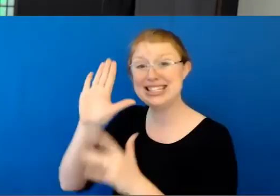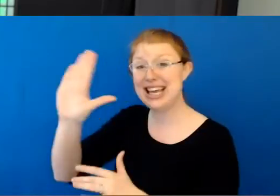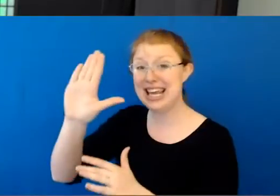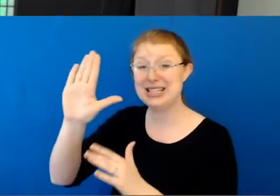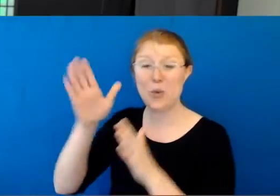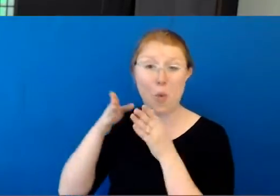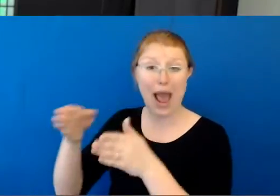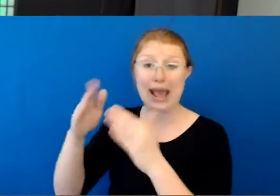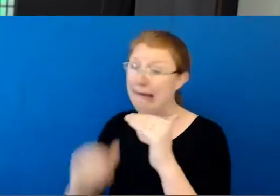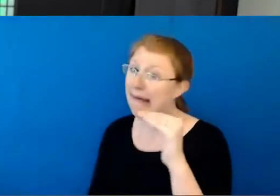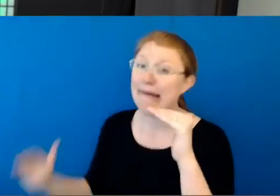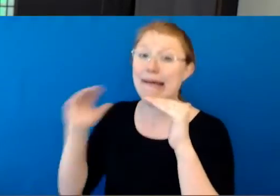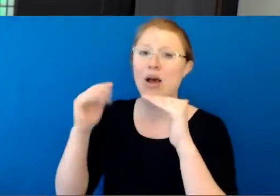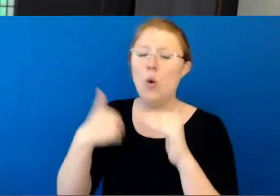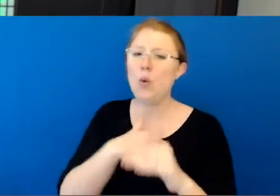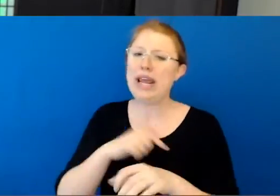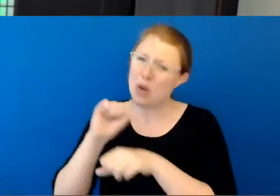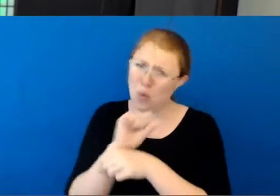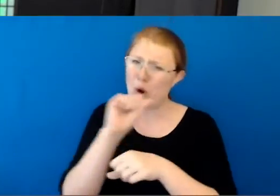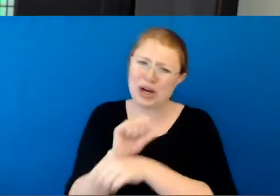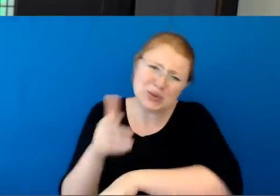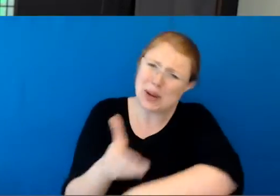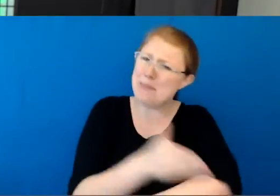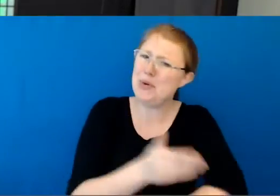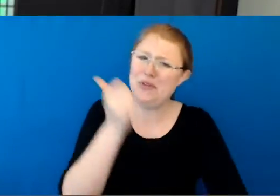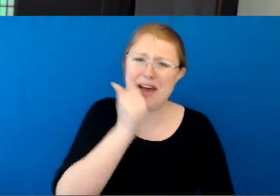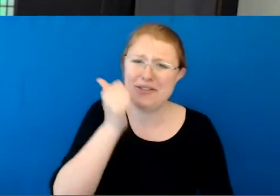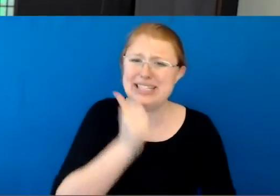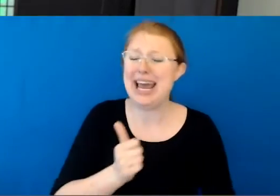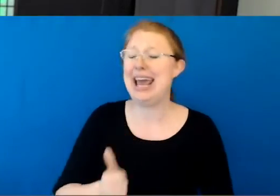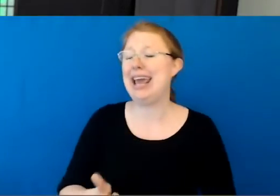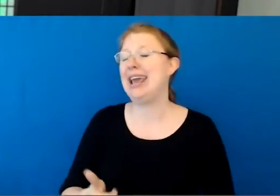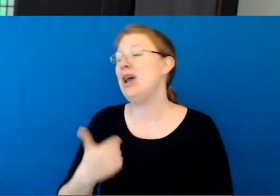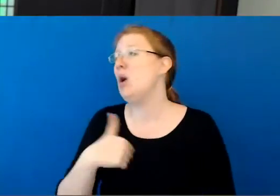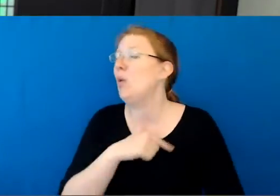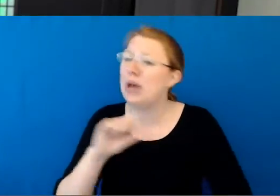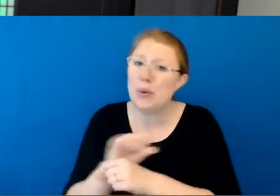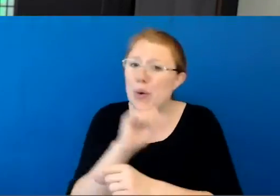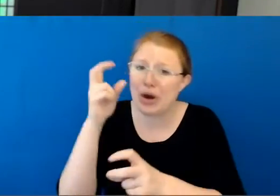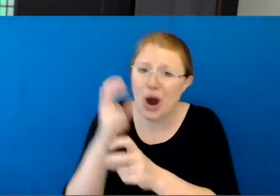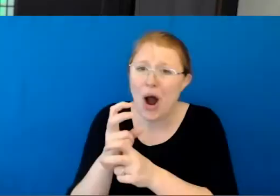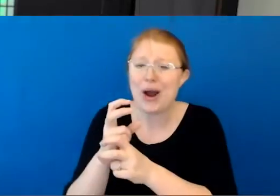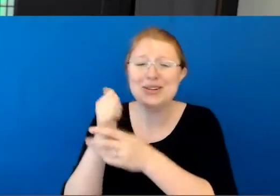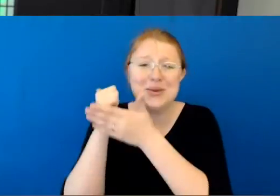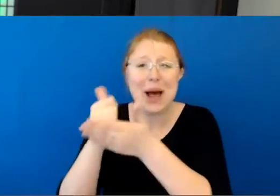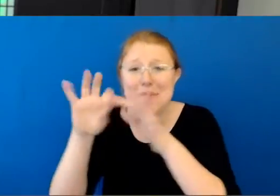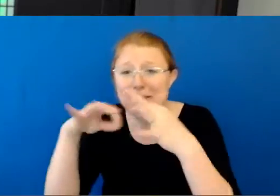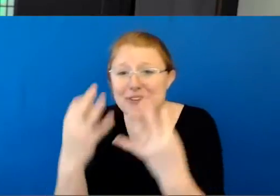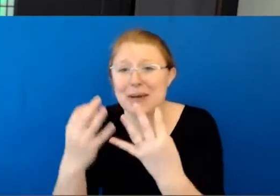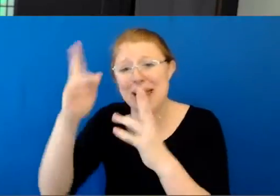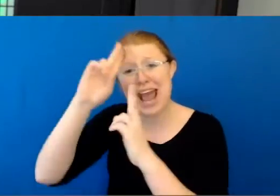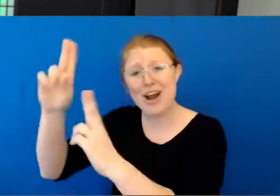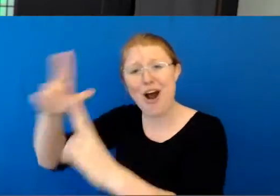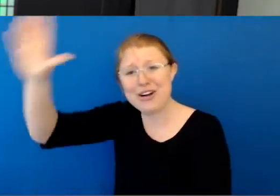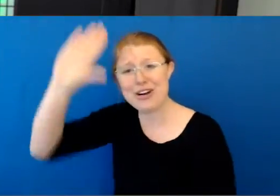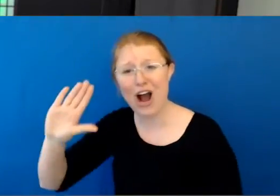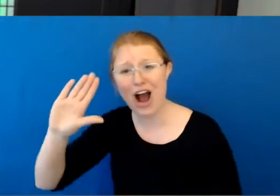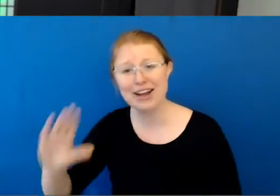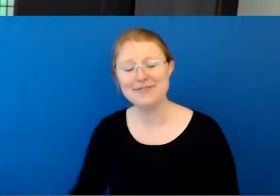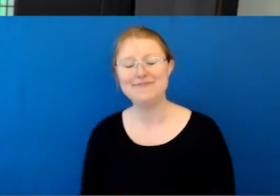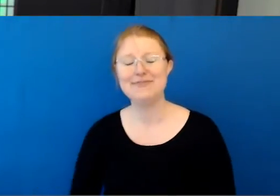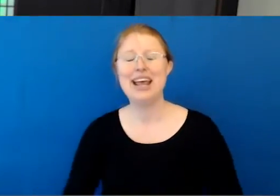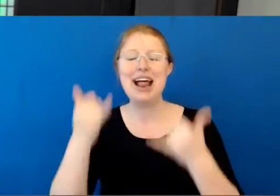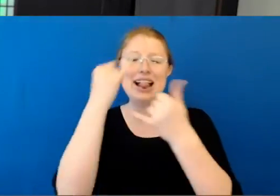you. And so we all have a standard that we're trying to achieve. Jesus is our ultimate standard. But, you know,